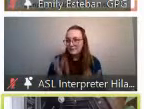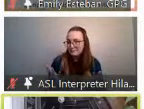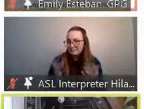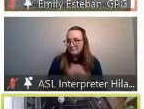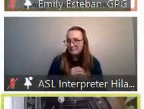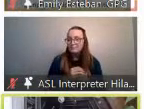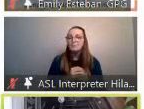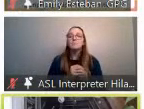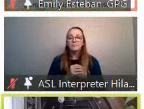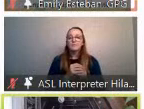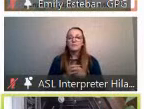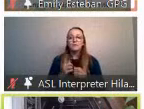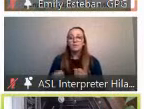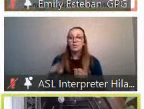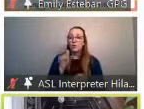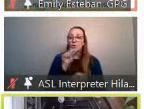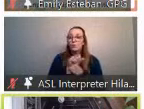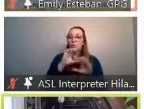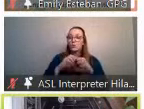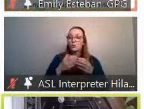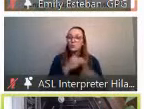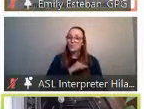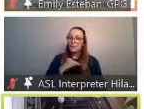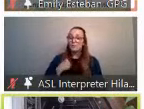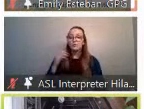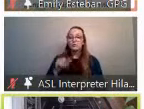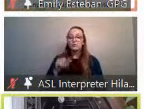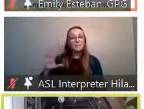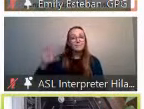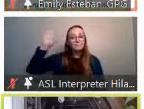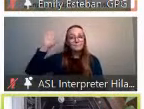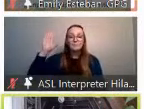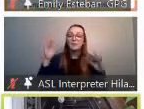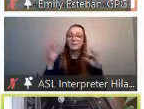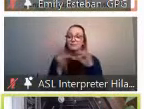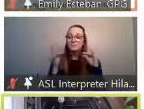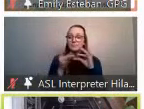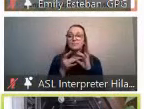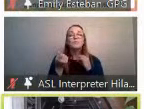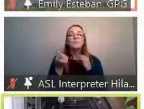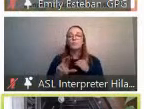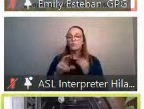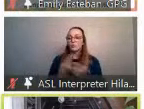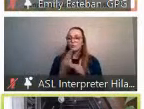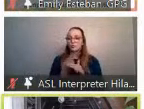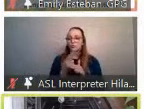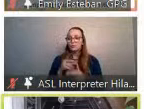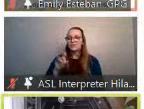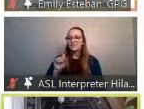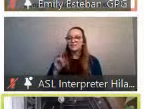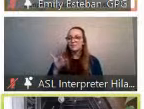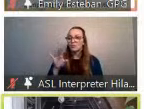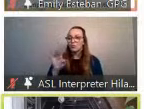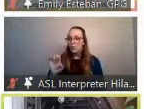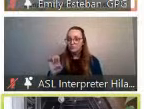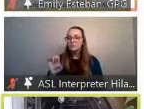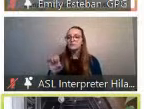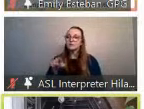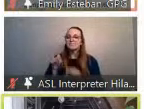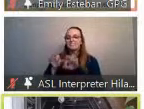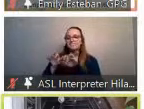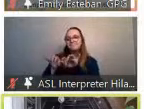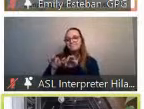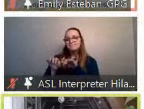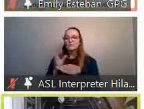workgroup members to raise your hand to make verbal comments or to use the discourse platform to share your reflections. As a reminder to